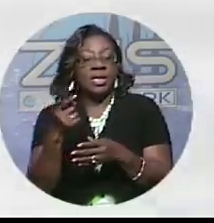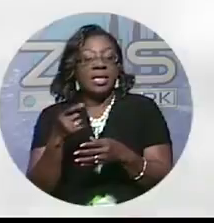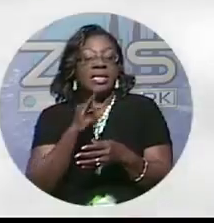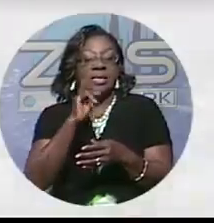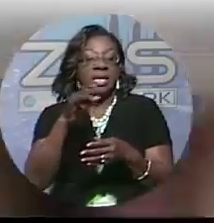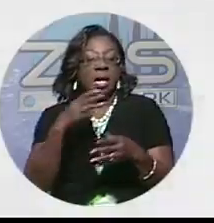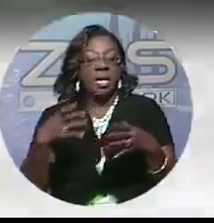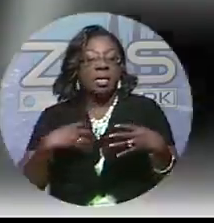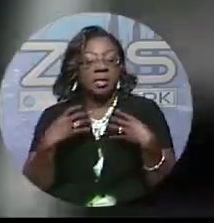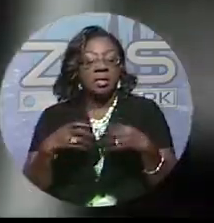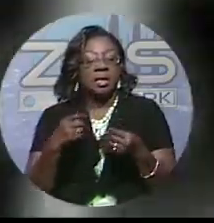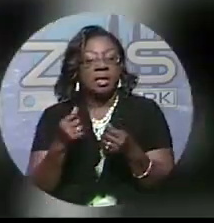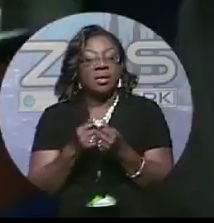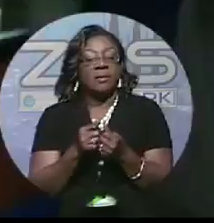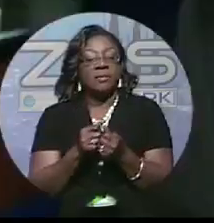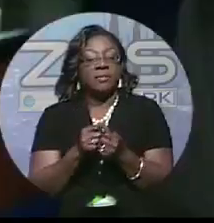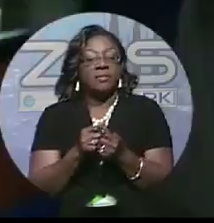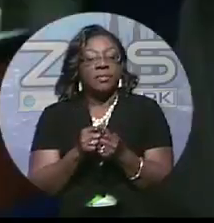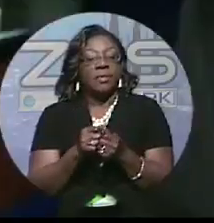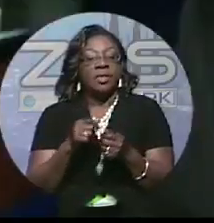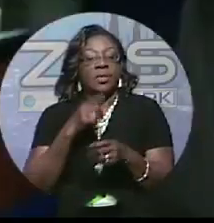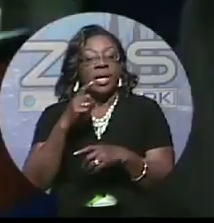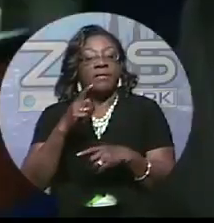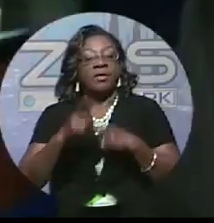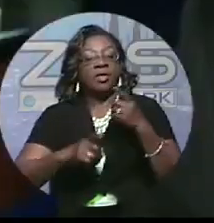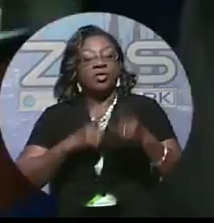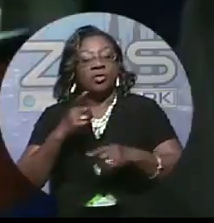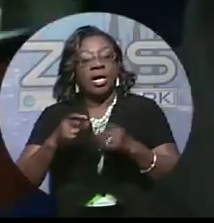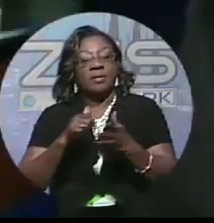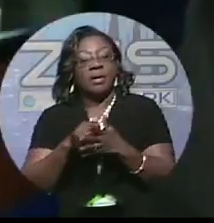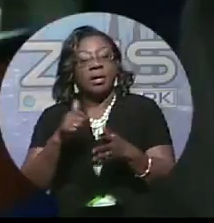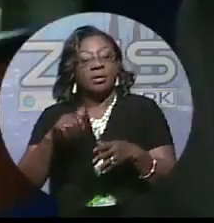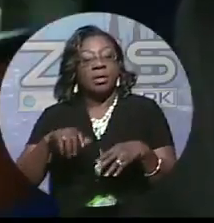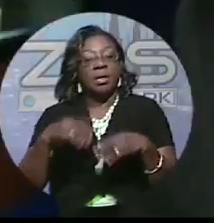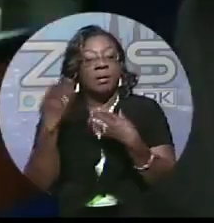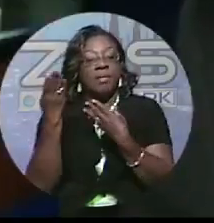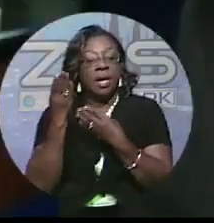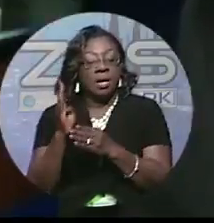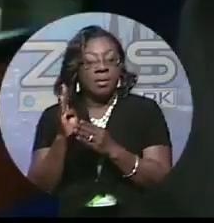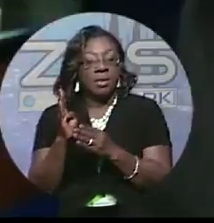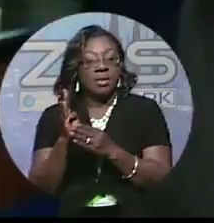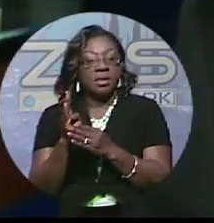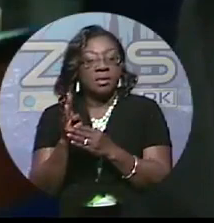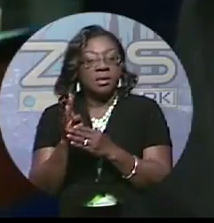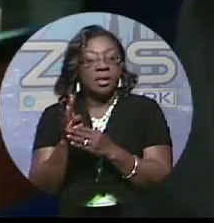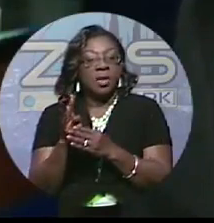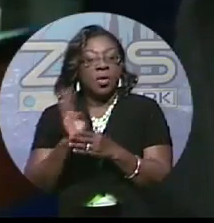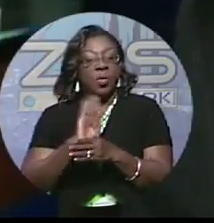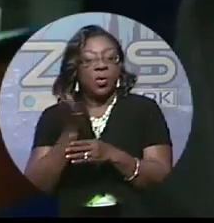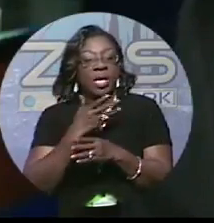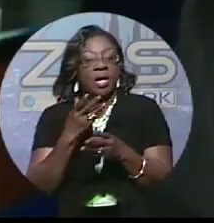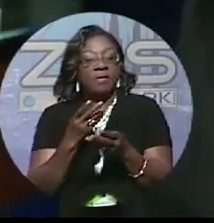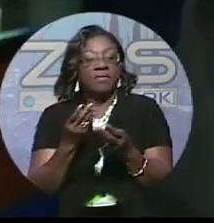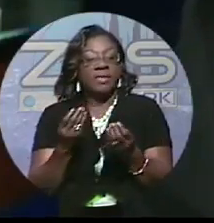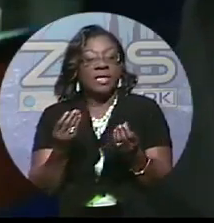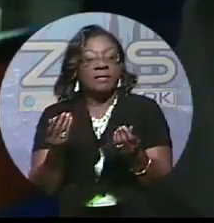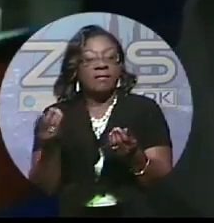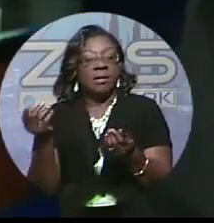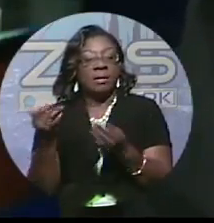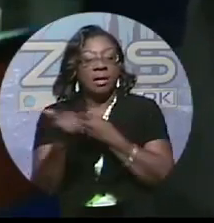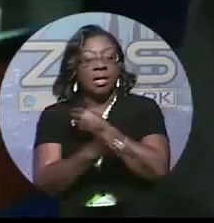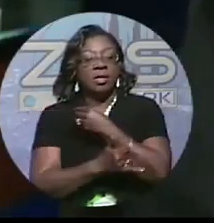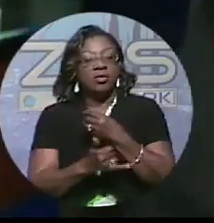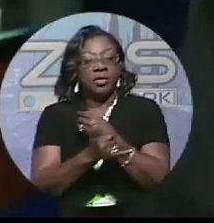a concern for clients. We also have to describe the Bahamas and our advantages here, that we are a sovereign country.